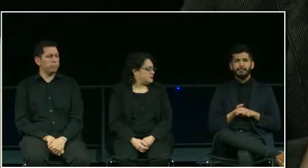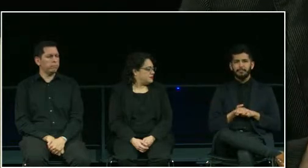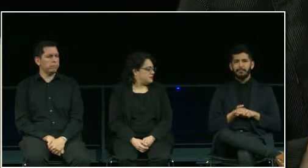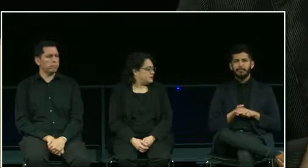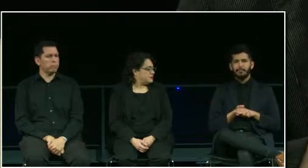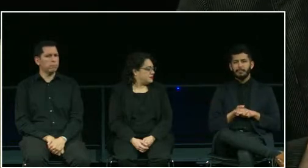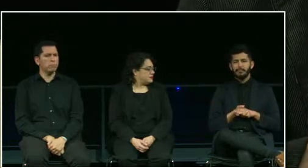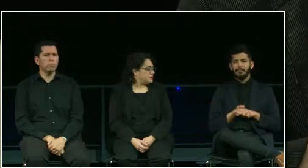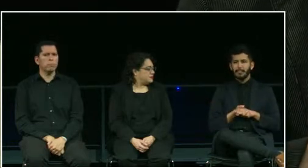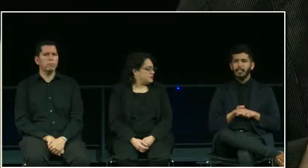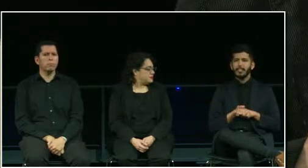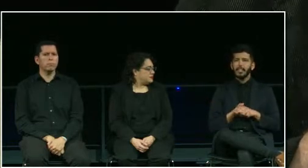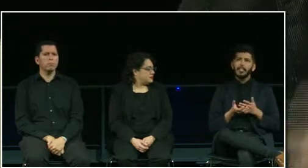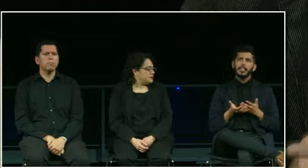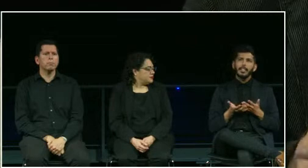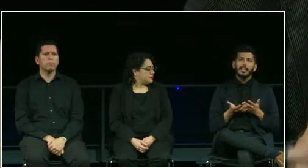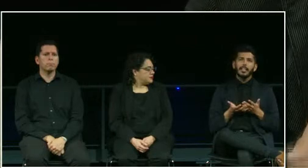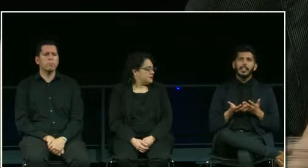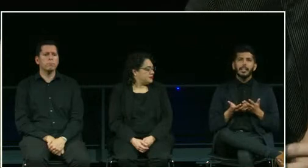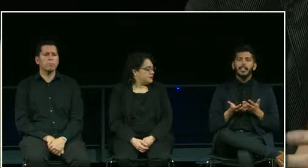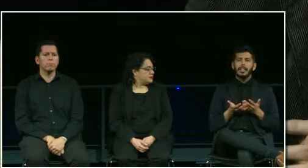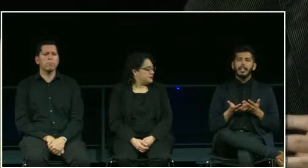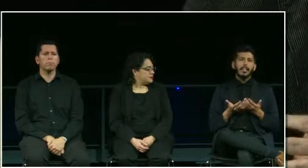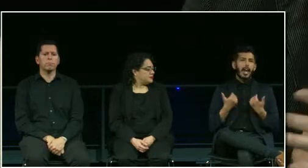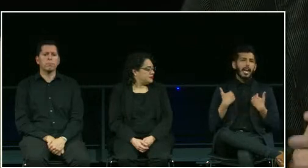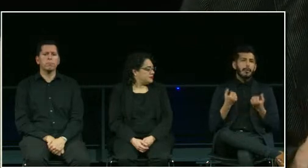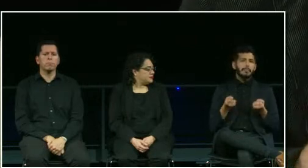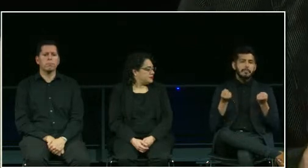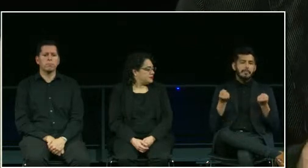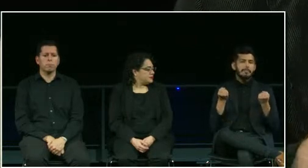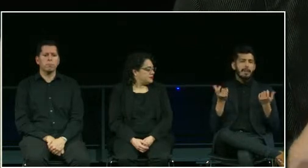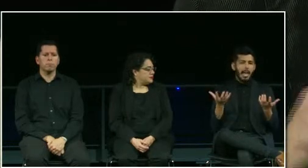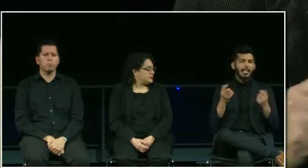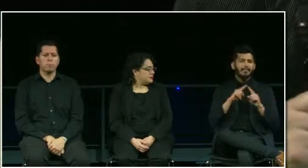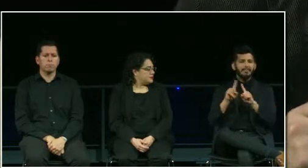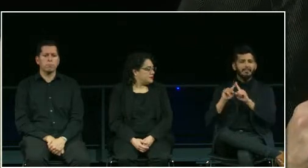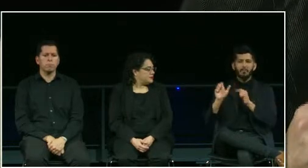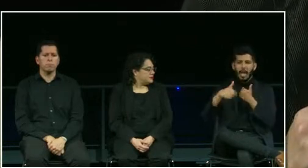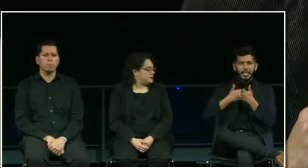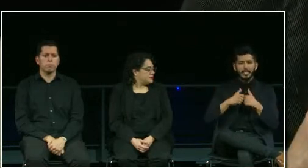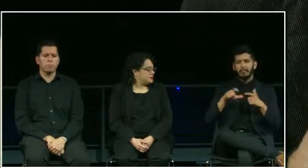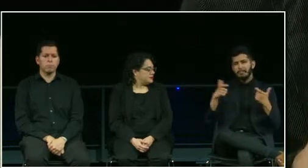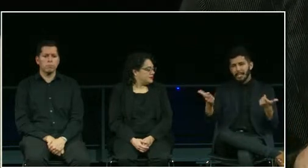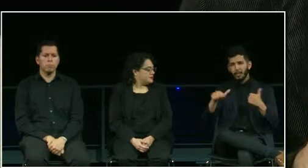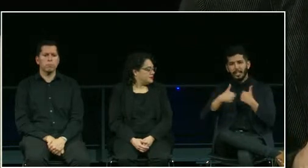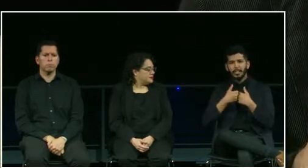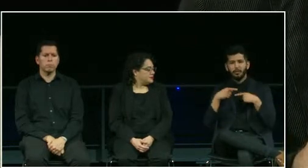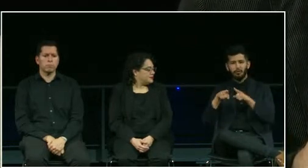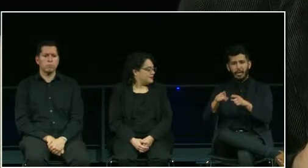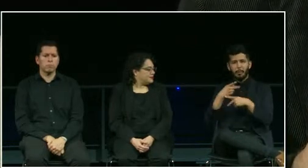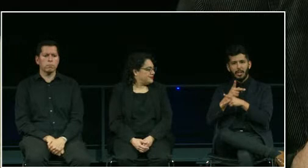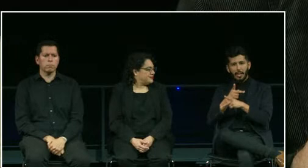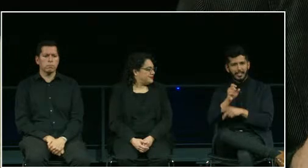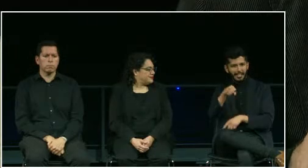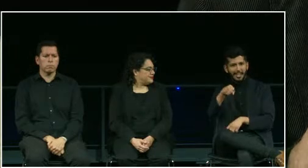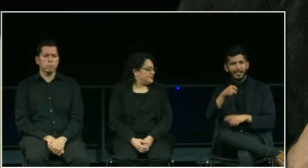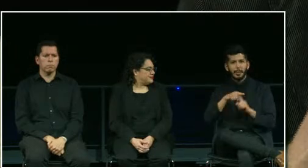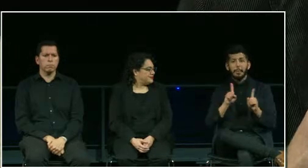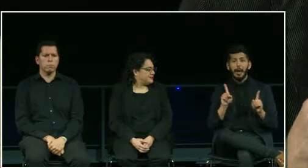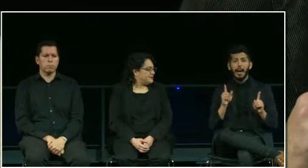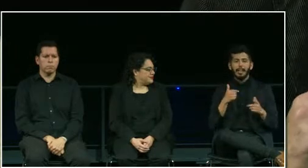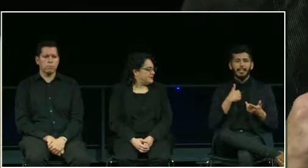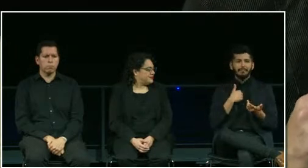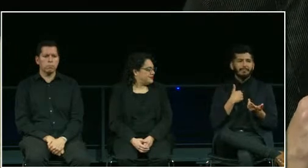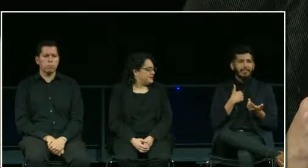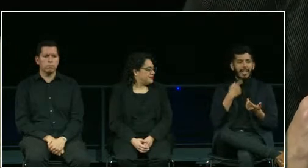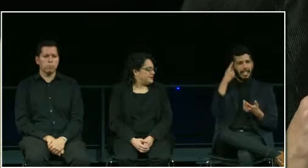I think there were other many, many challenges for, you know, big things in terms of the production and stuff, but I have to say all